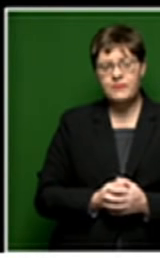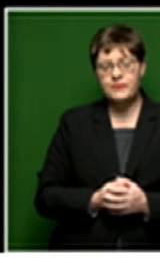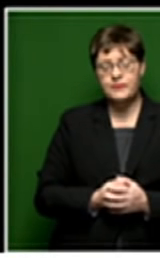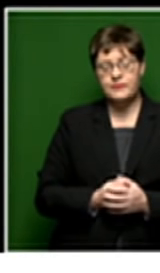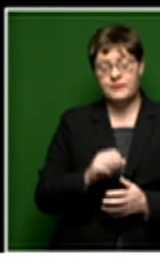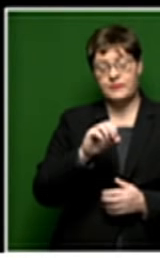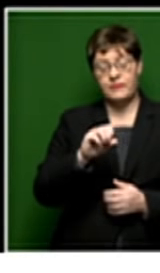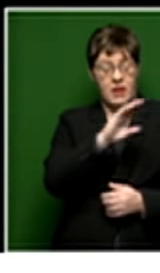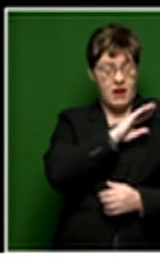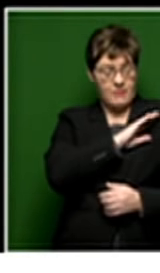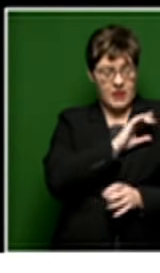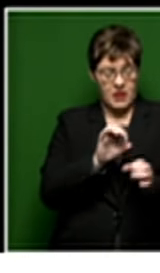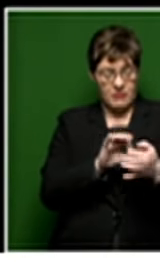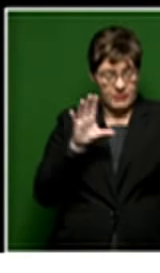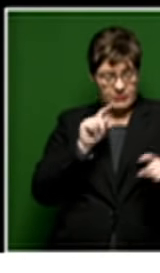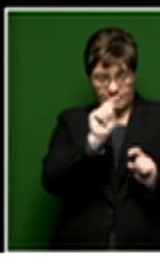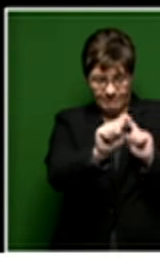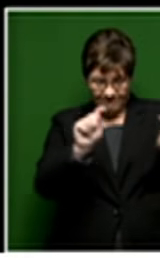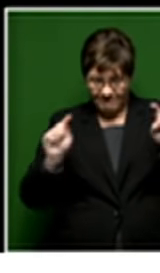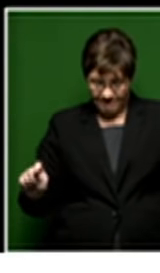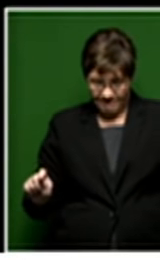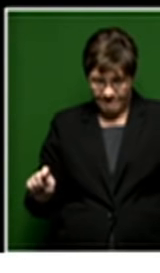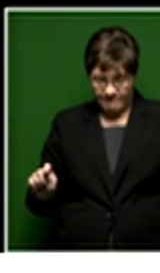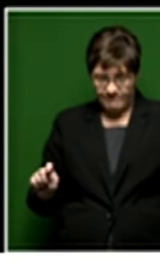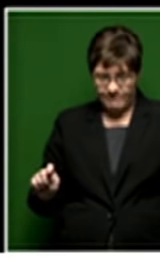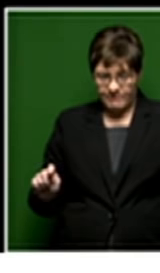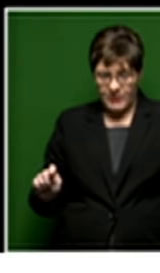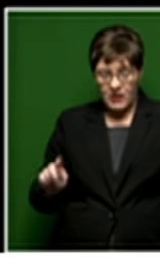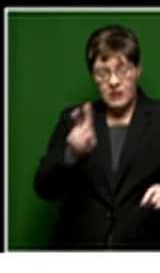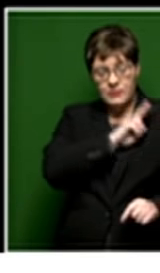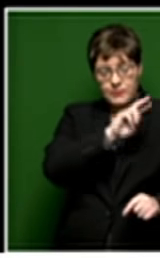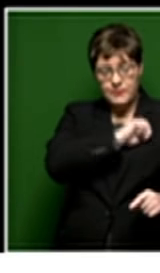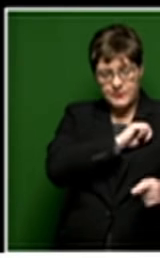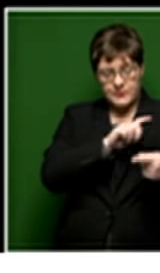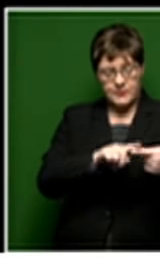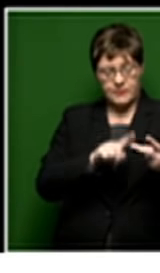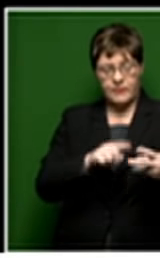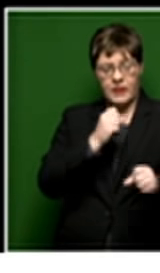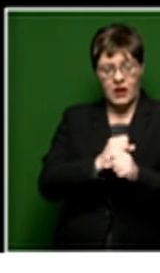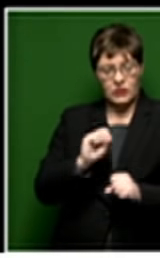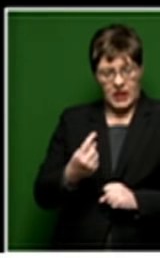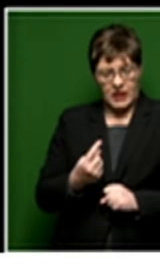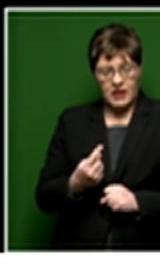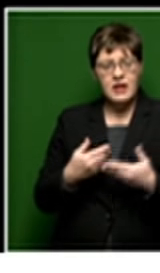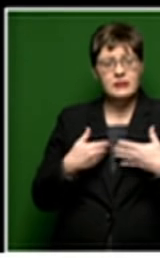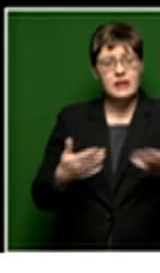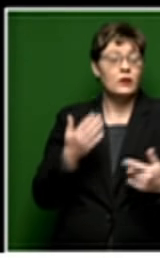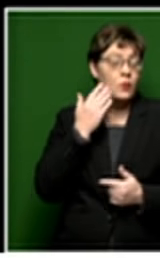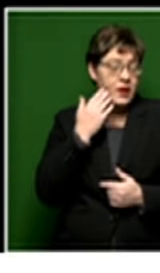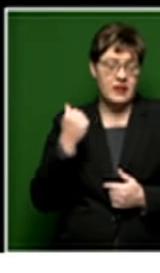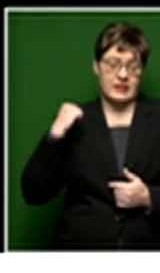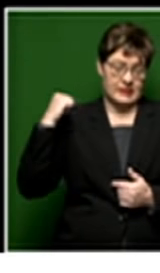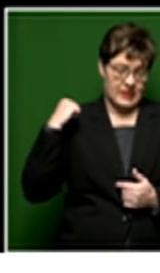deployment of the SANDF in various parts of KZN and Gauteng started